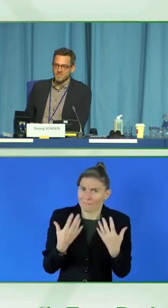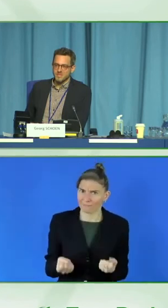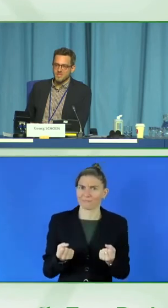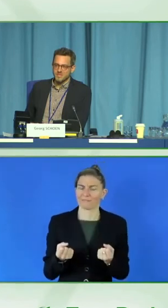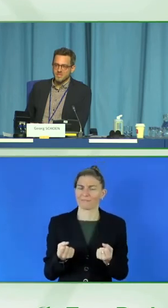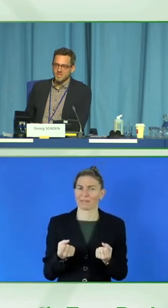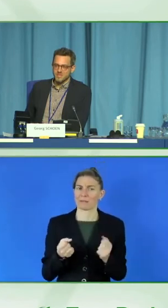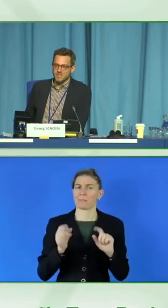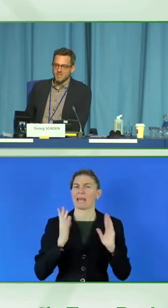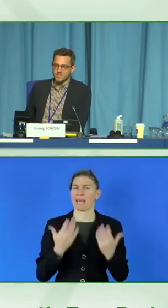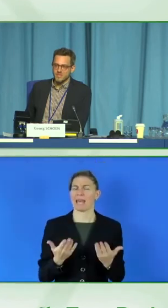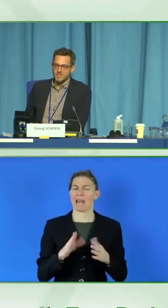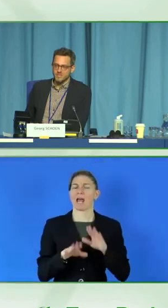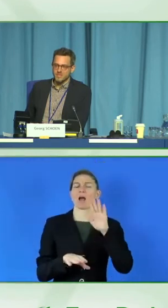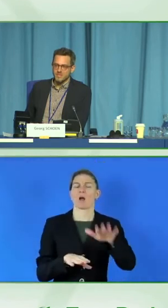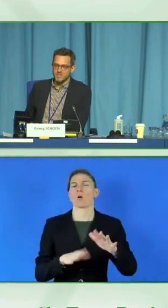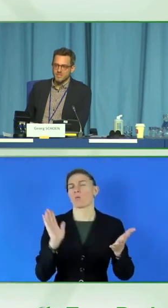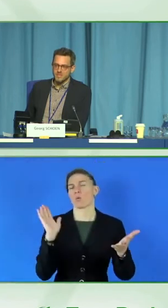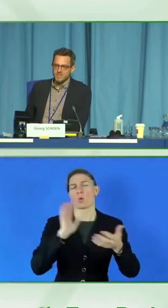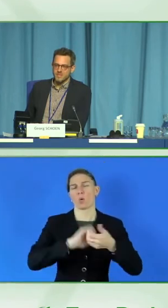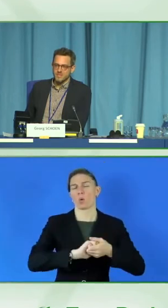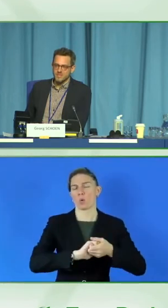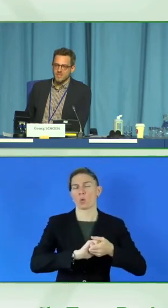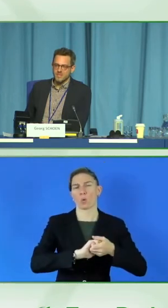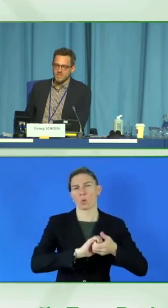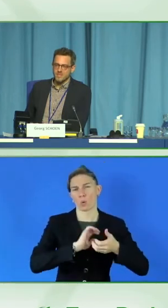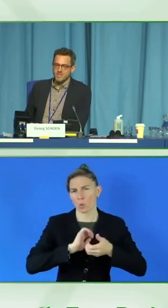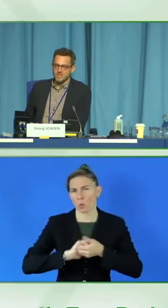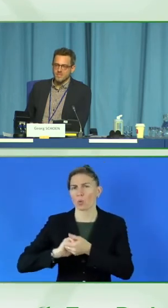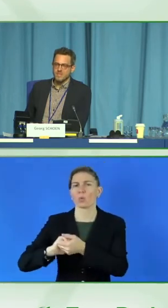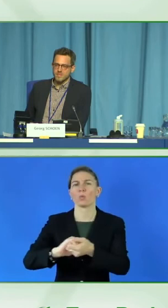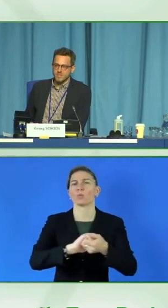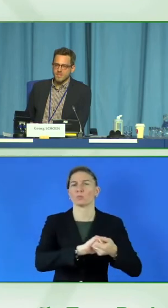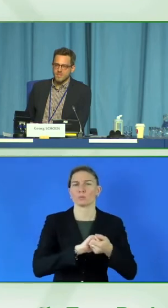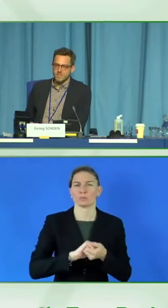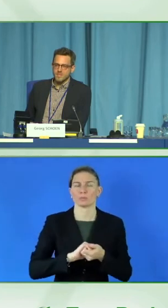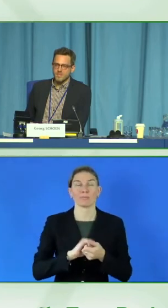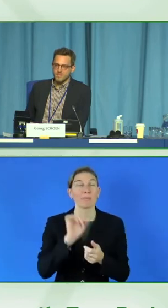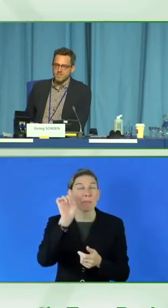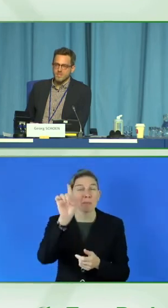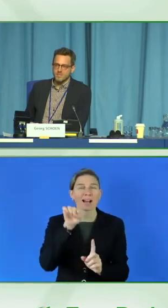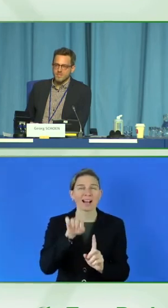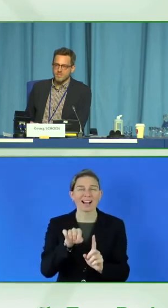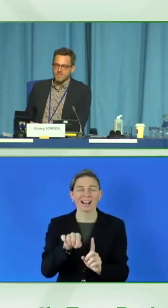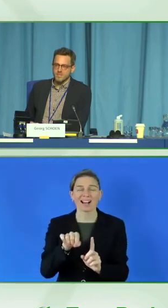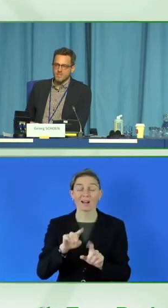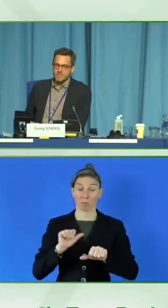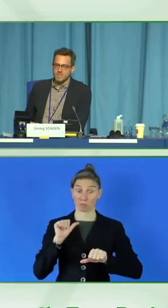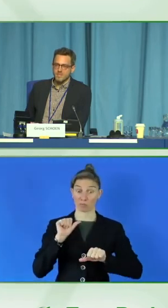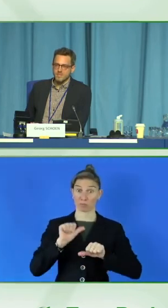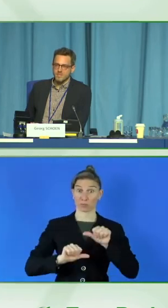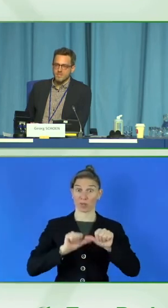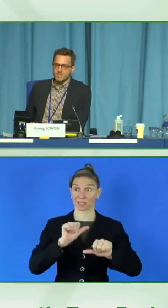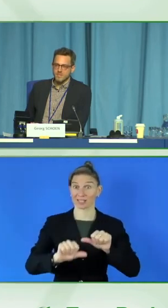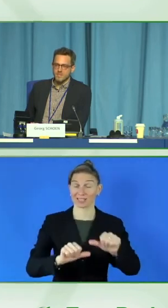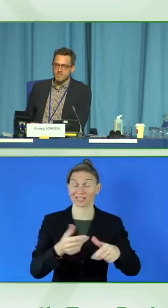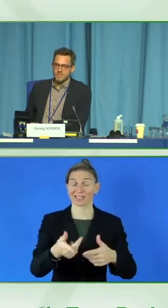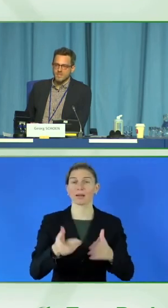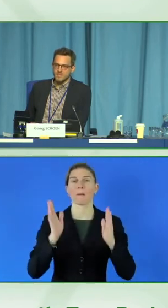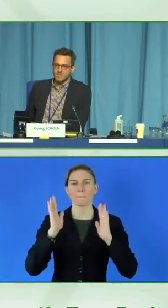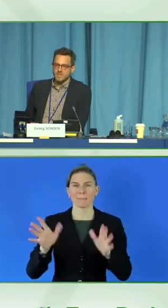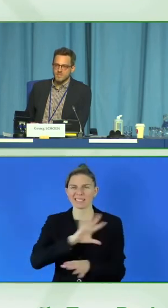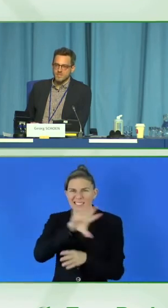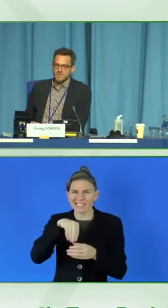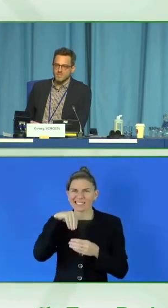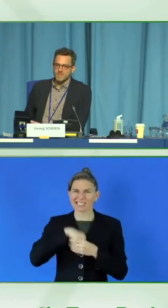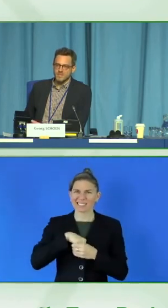I think collaboration definitely is something that we need to design into the any program that we do from the beginning, and not